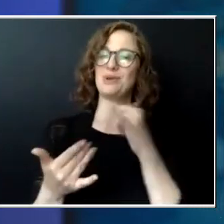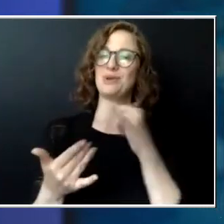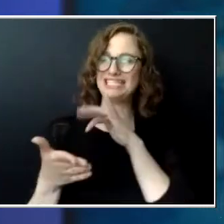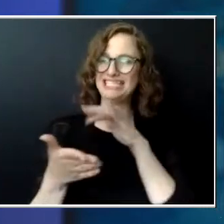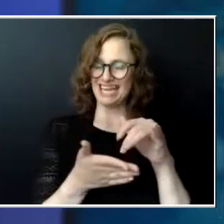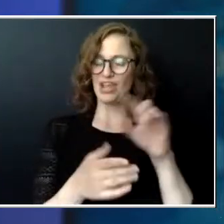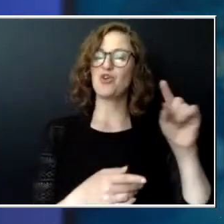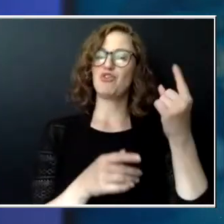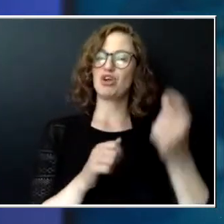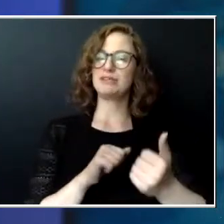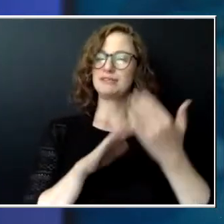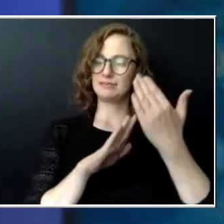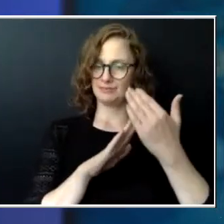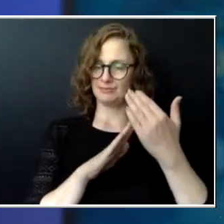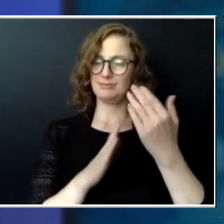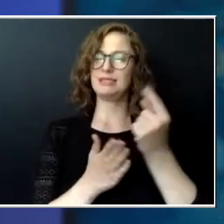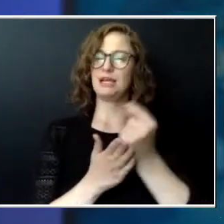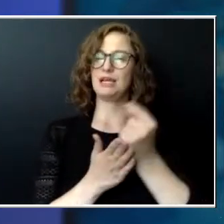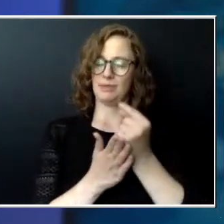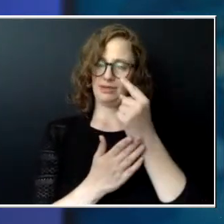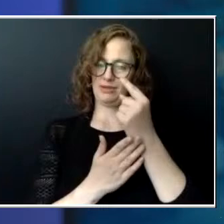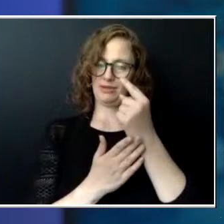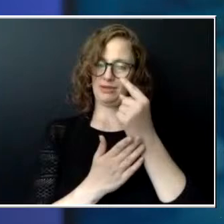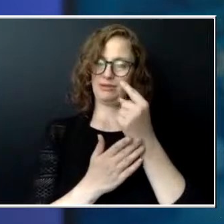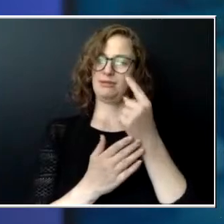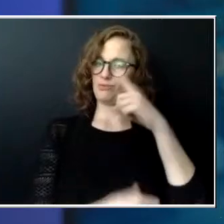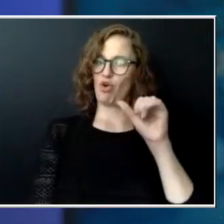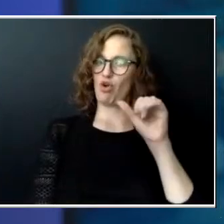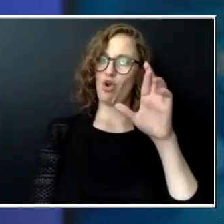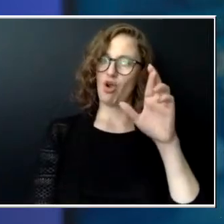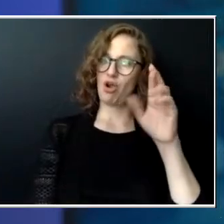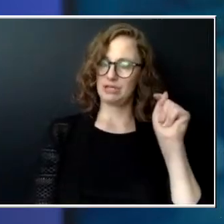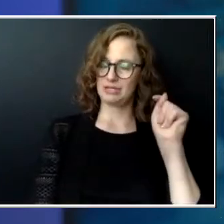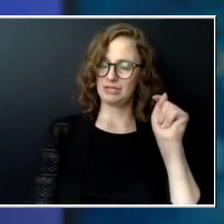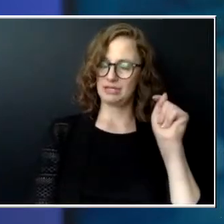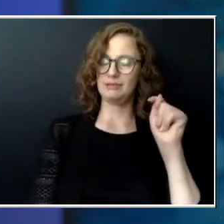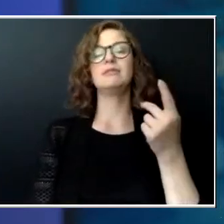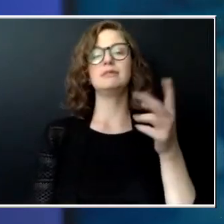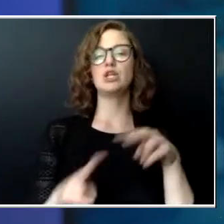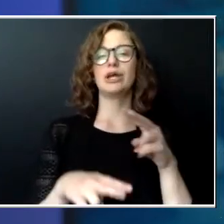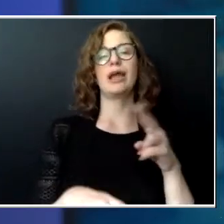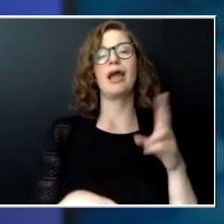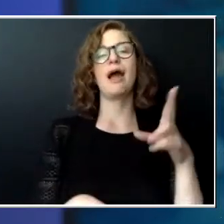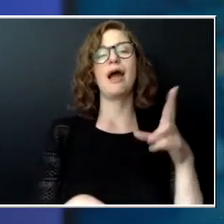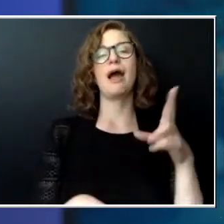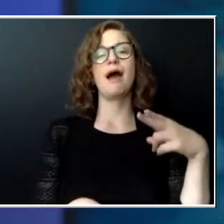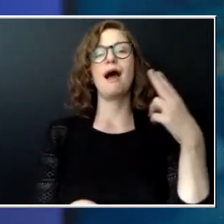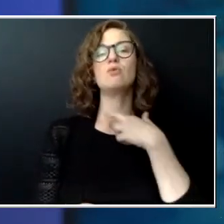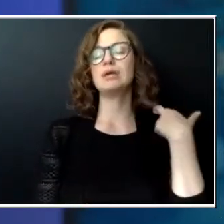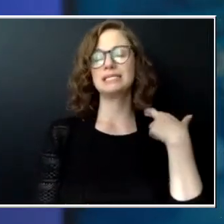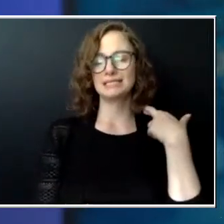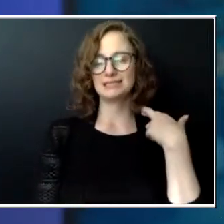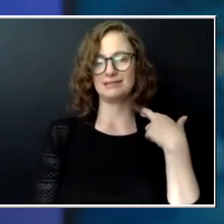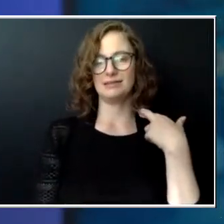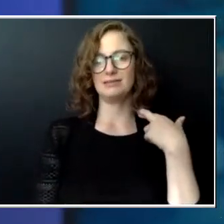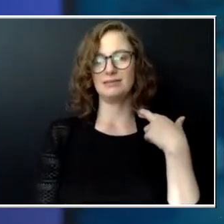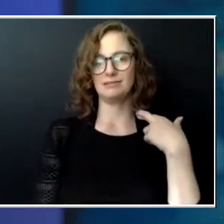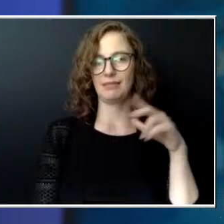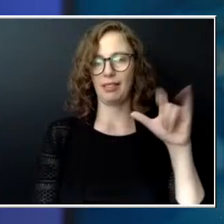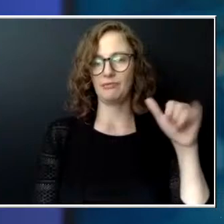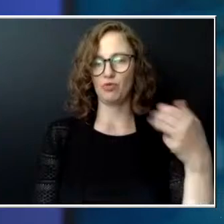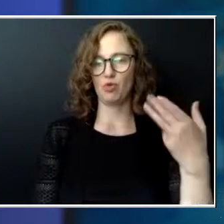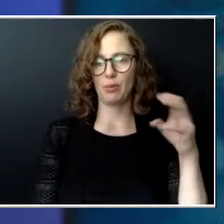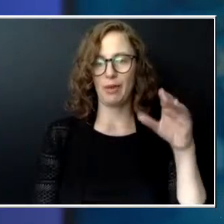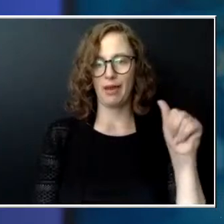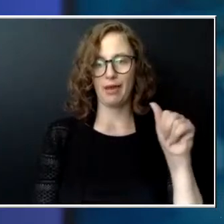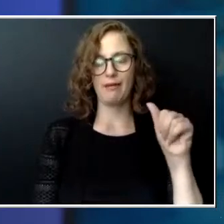T in high risk diffuse large B-cell lymphoma first line, like after they're diagnosed, if they have